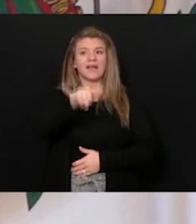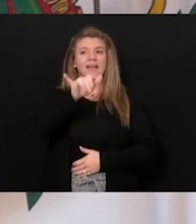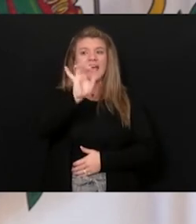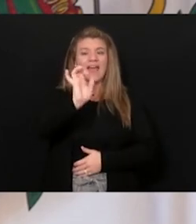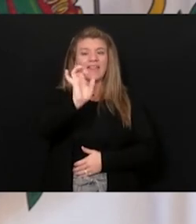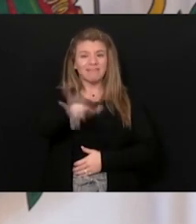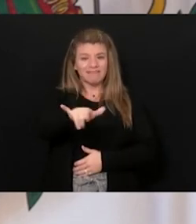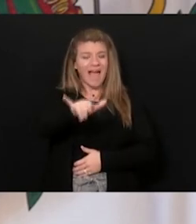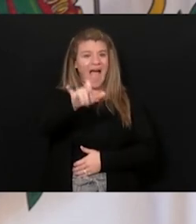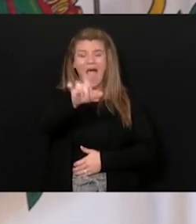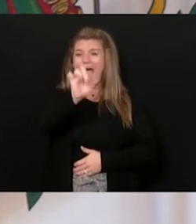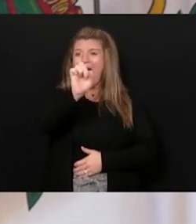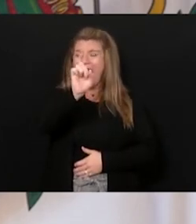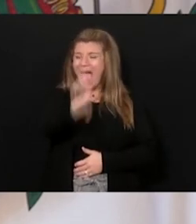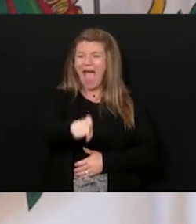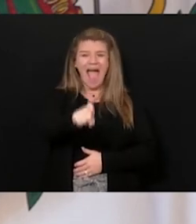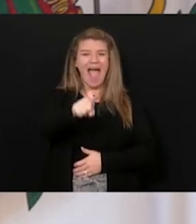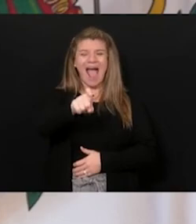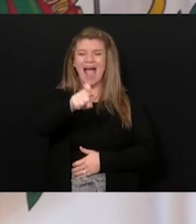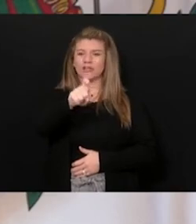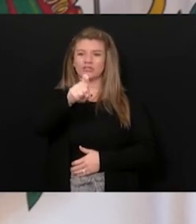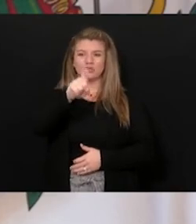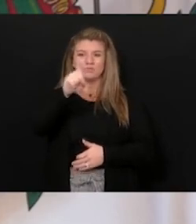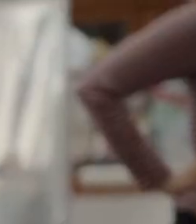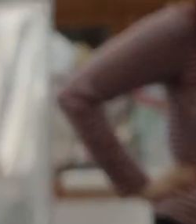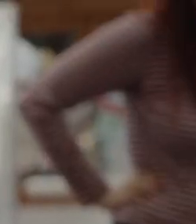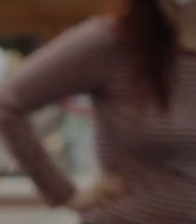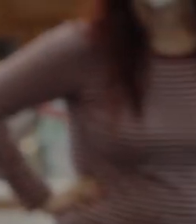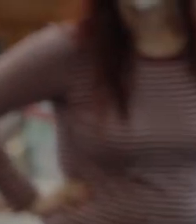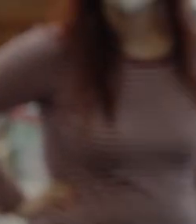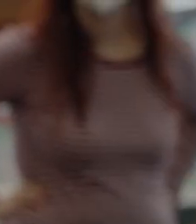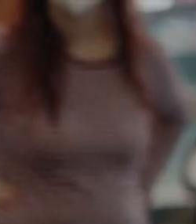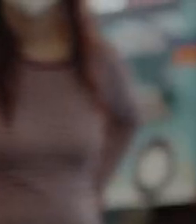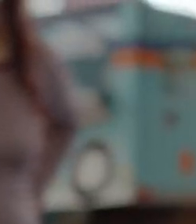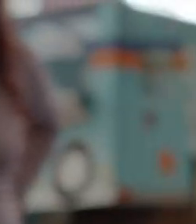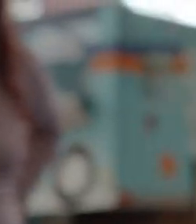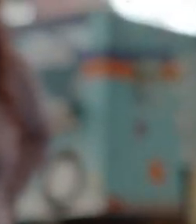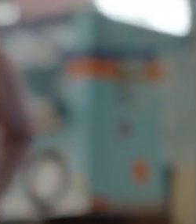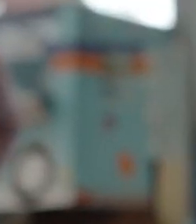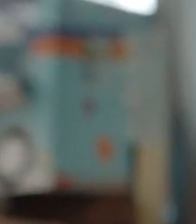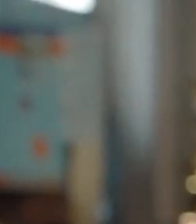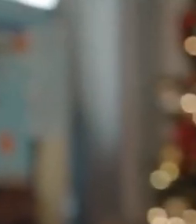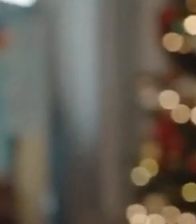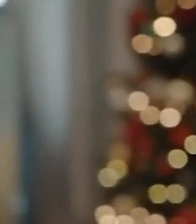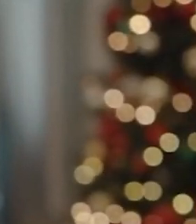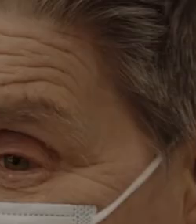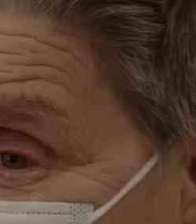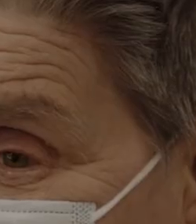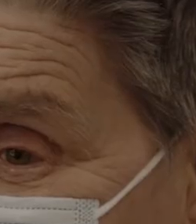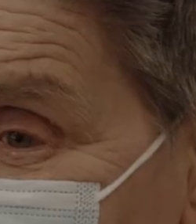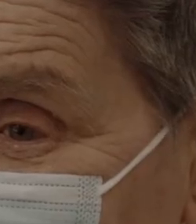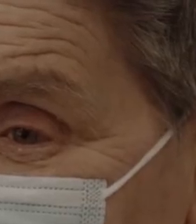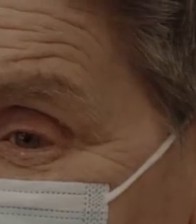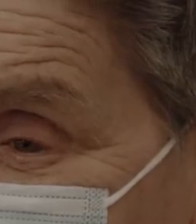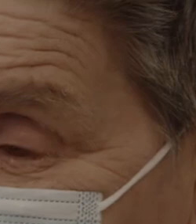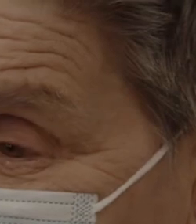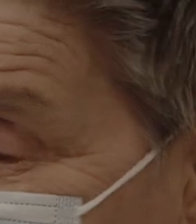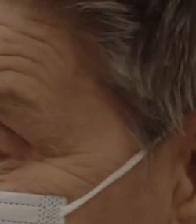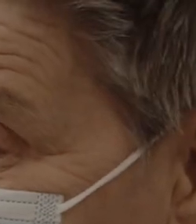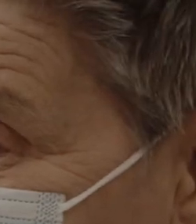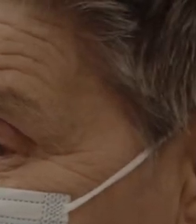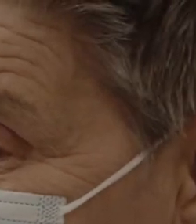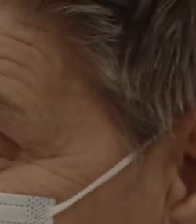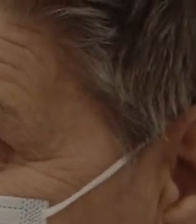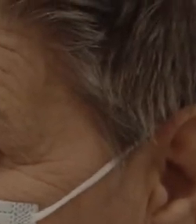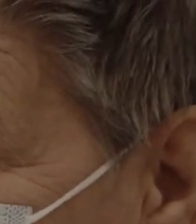to be, that has to come down to age, age, age. Vaccinations have been provided